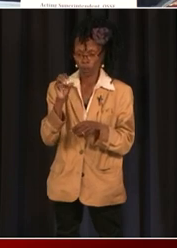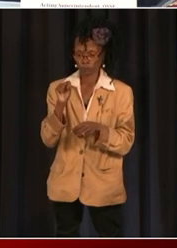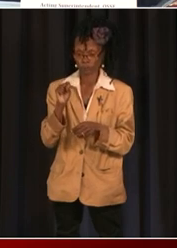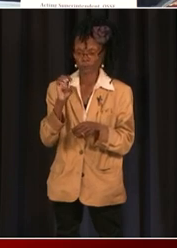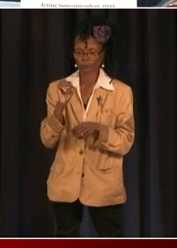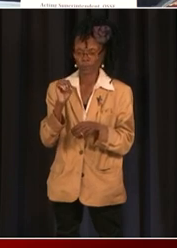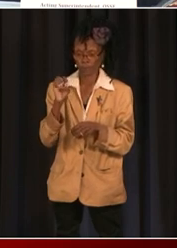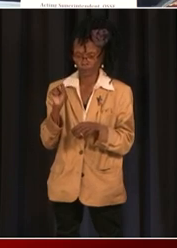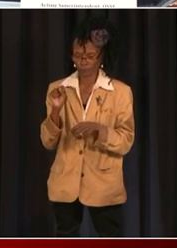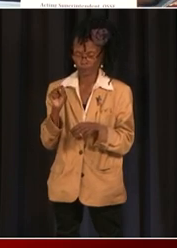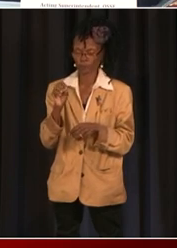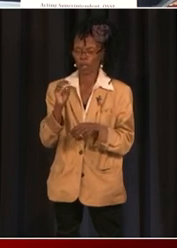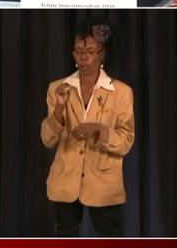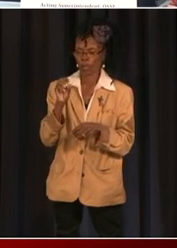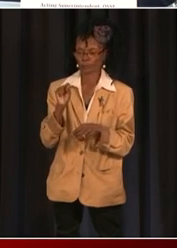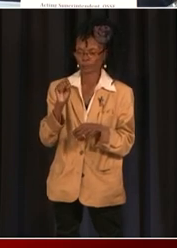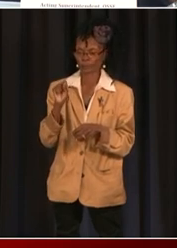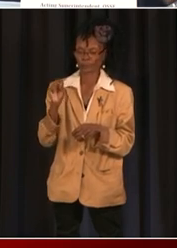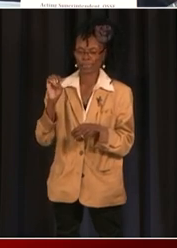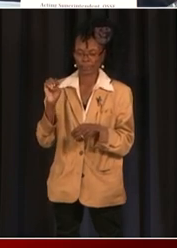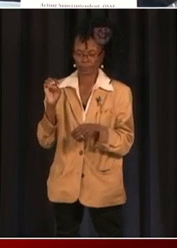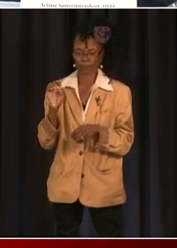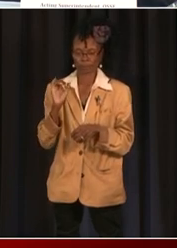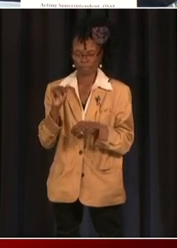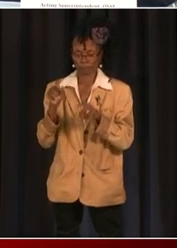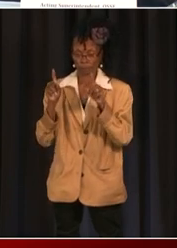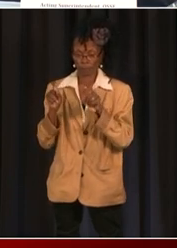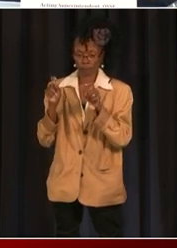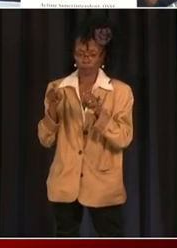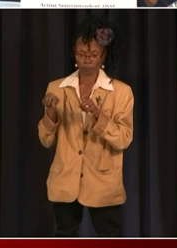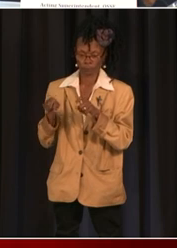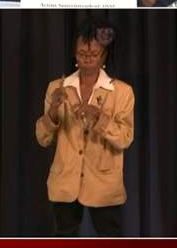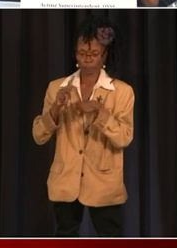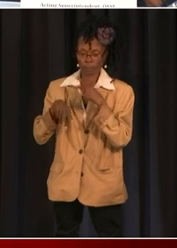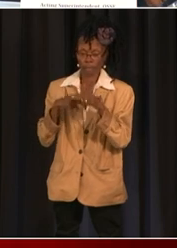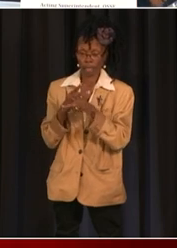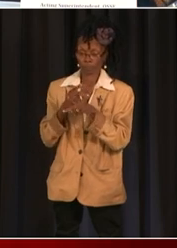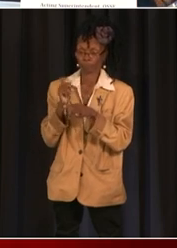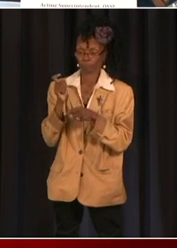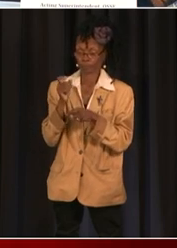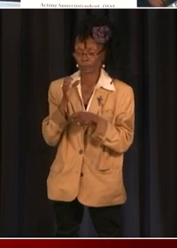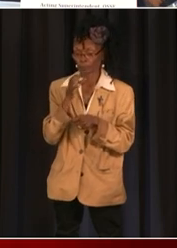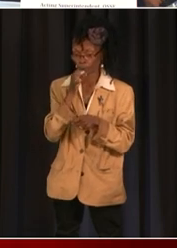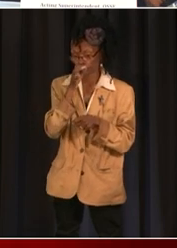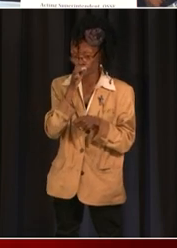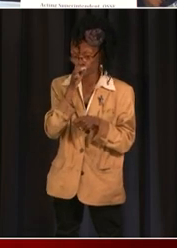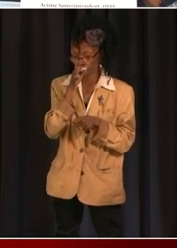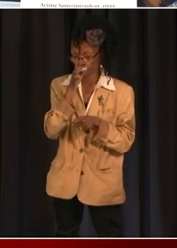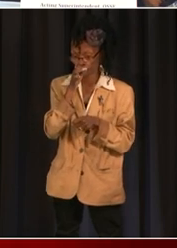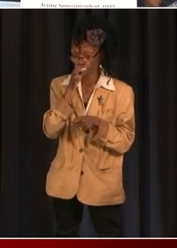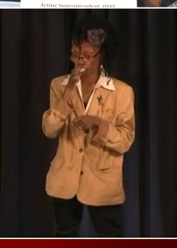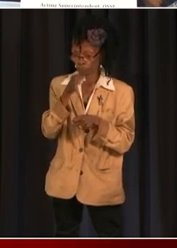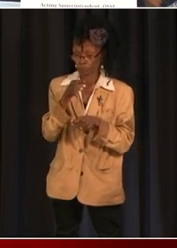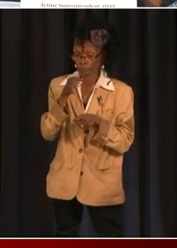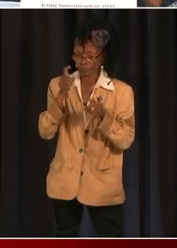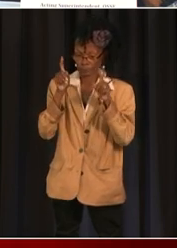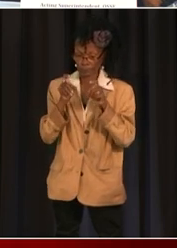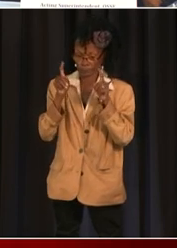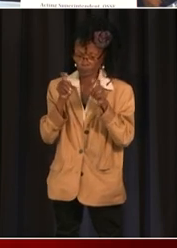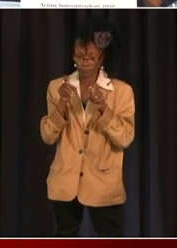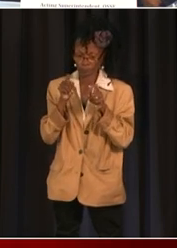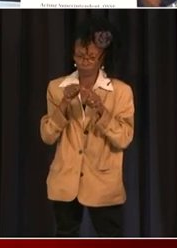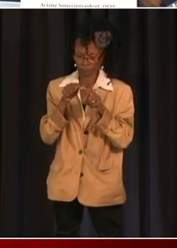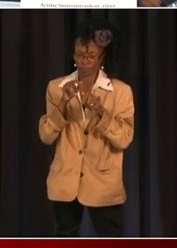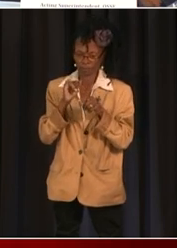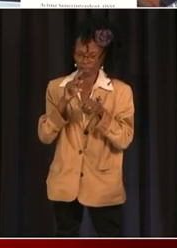centralized testing process, supporting a saliva-based test, or they can receive a sub-grant to develop their own programs.